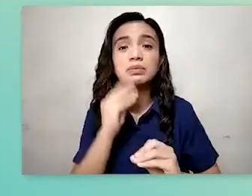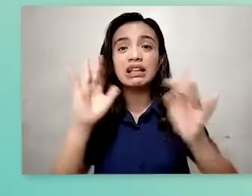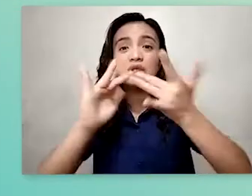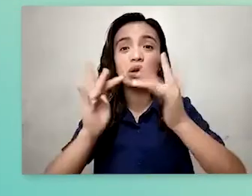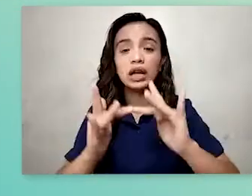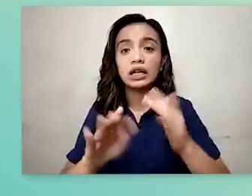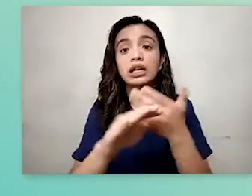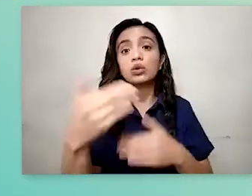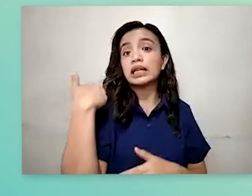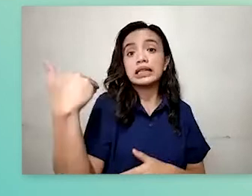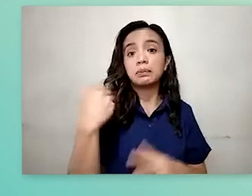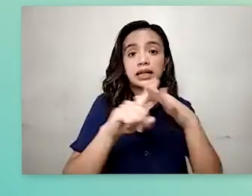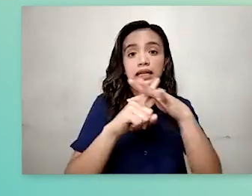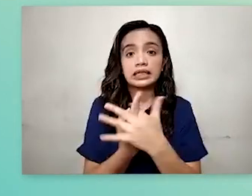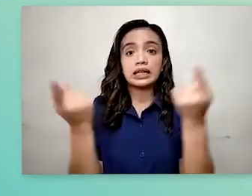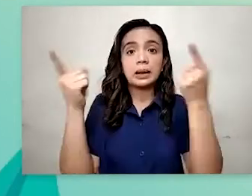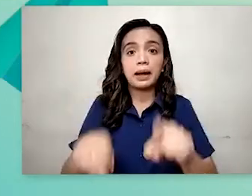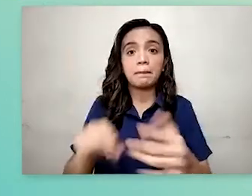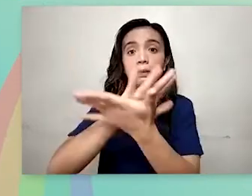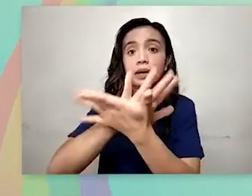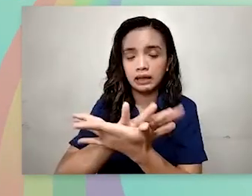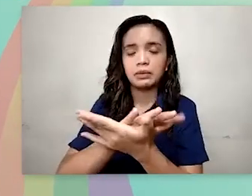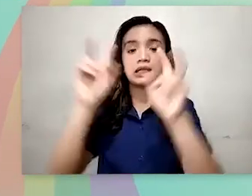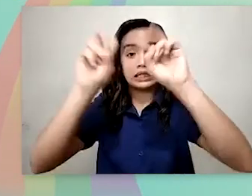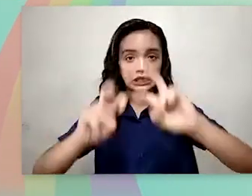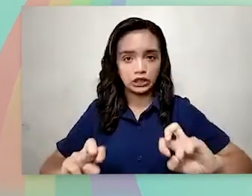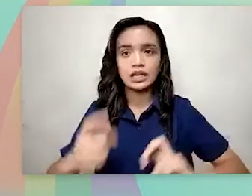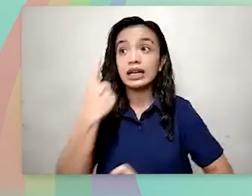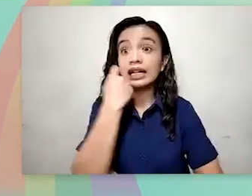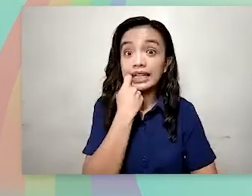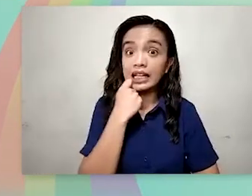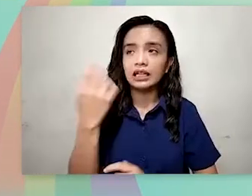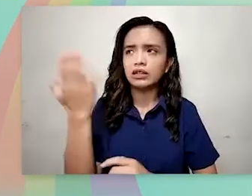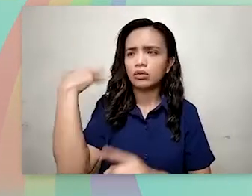a pre-pandemic research that we conducted. And then when we did our